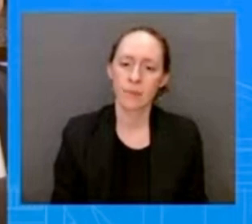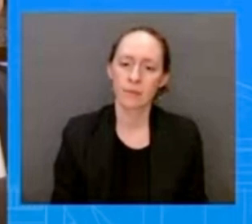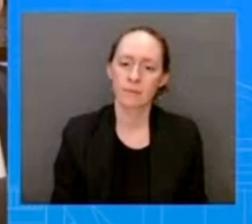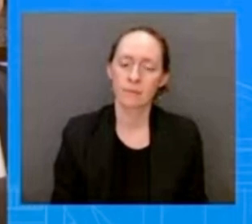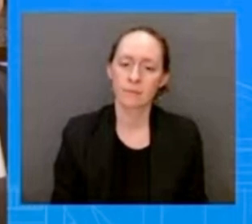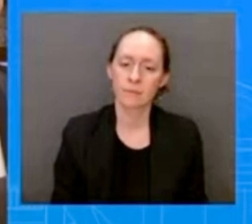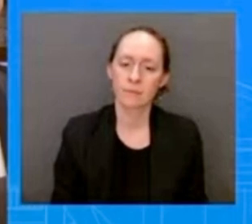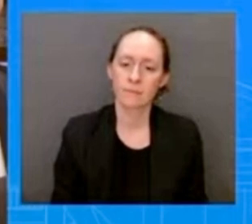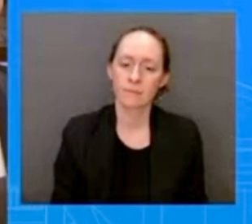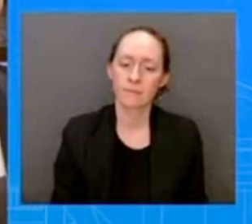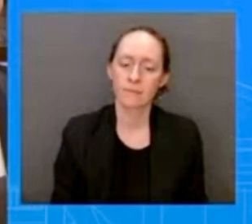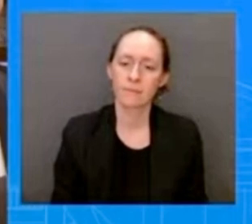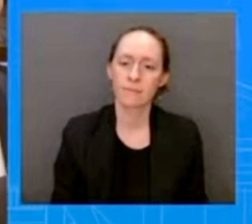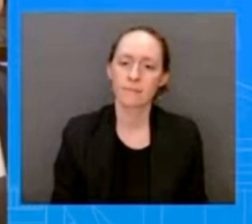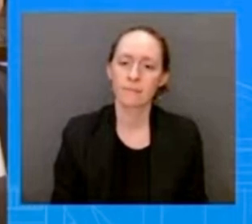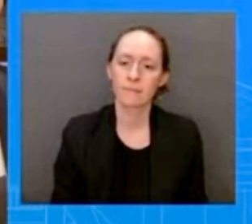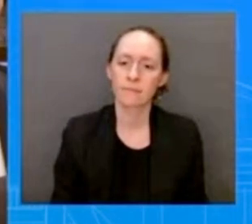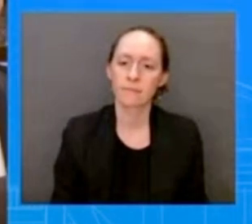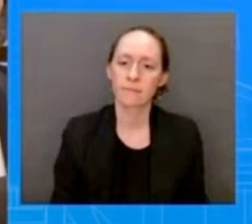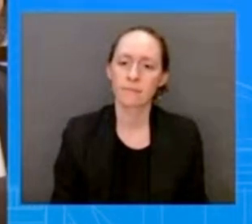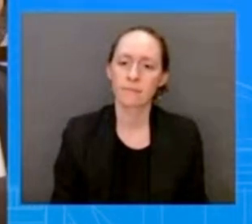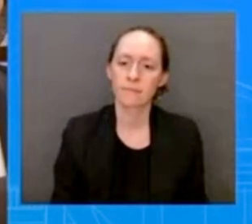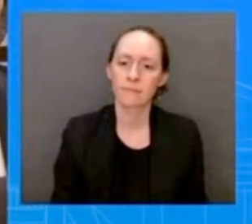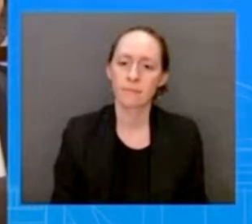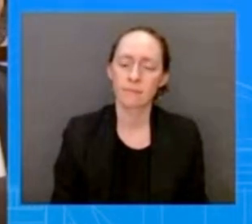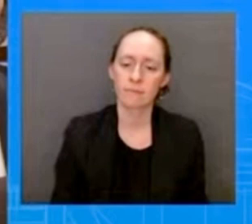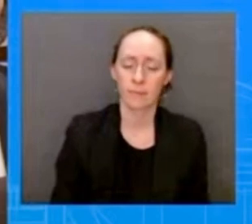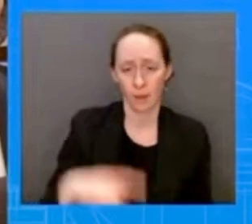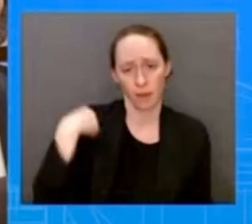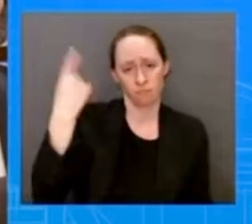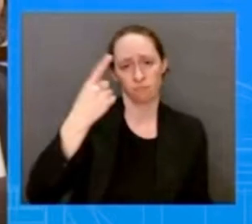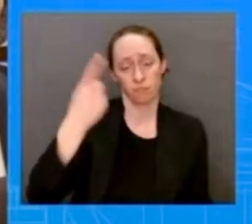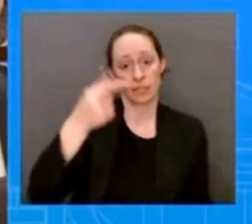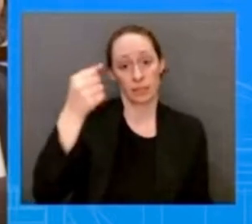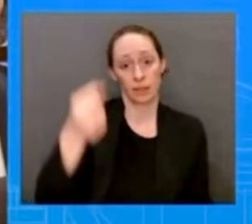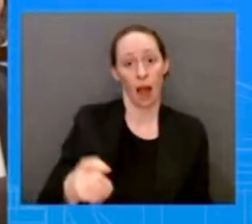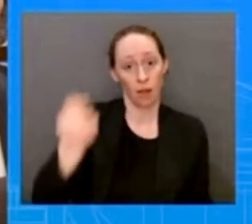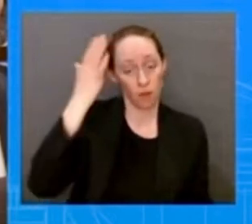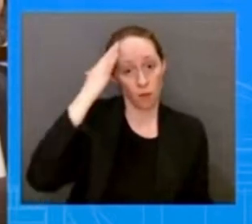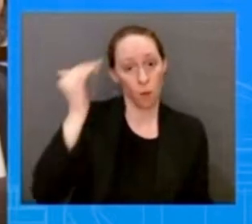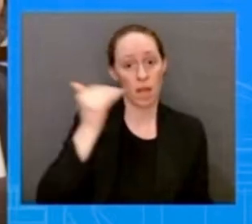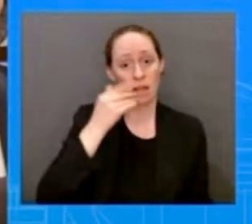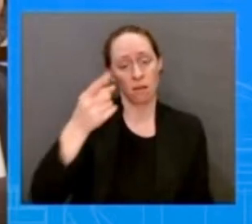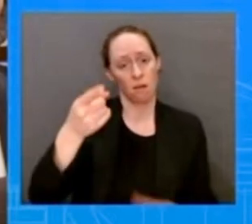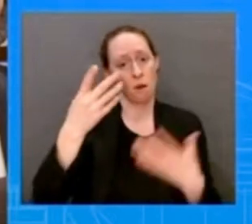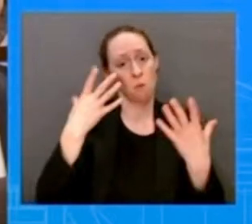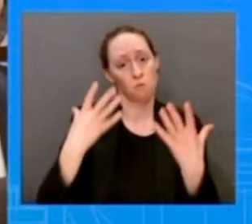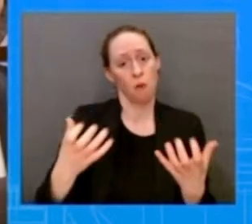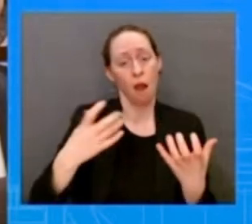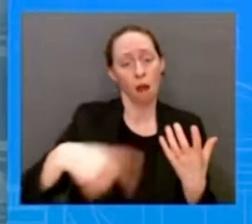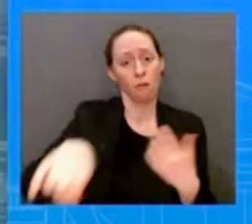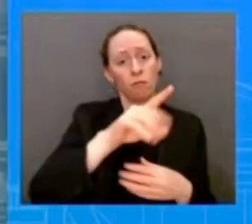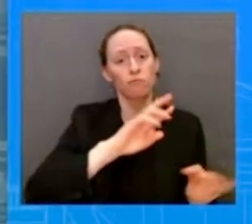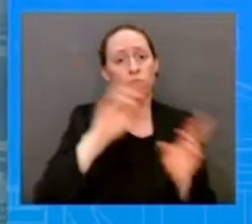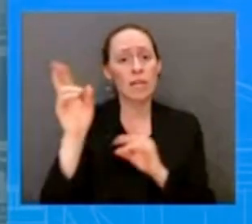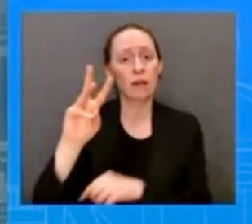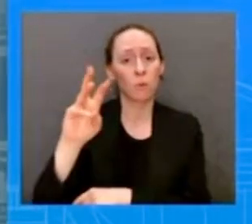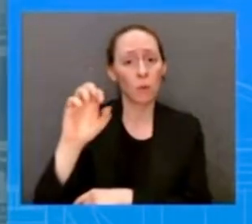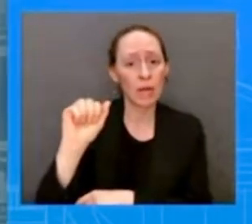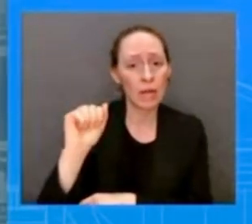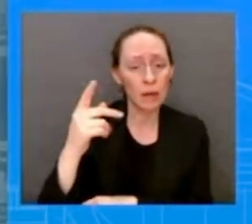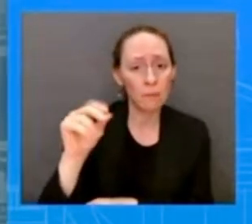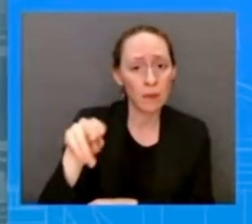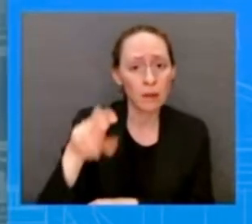to provide weapons other than ammunition to Ukraine? We want all nations to